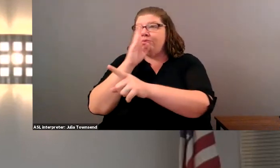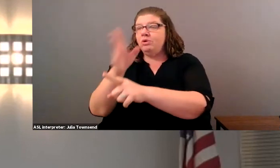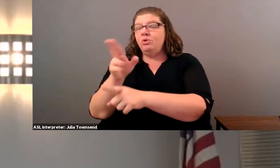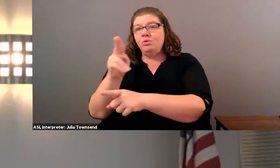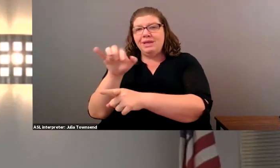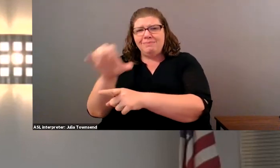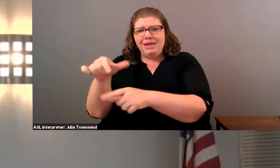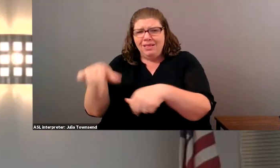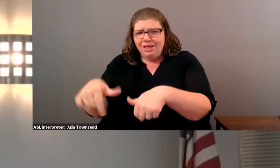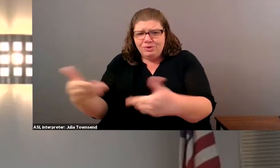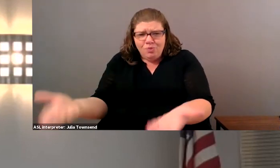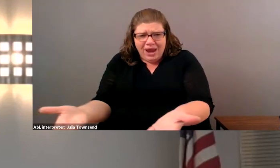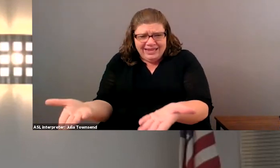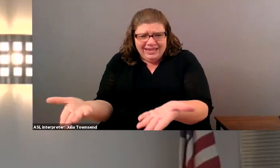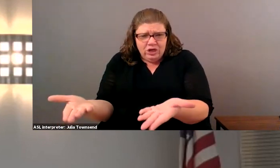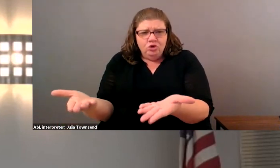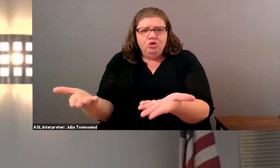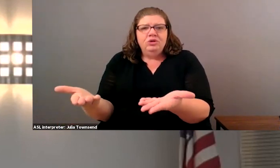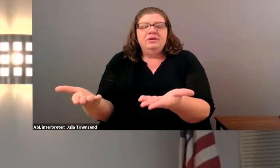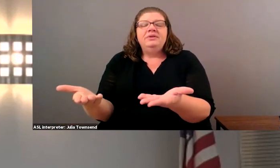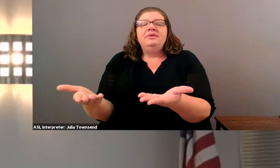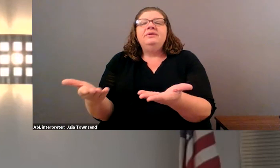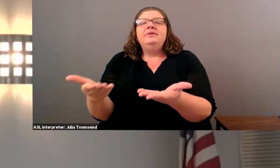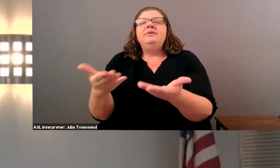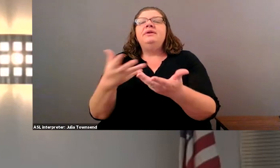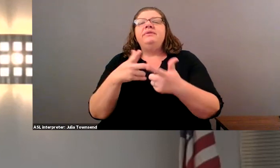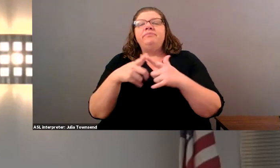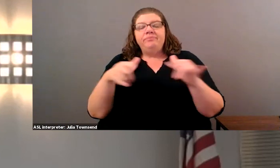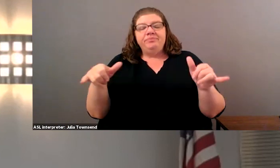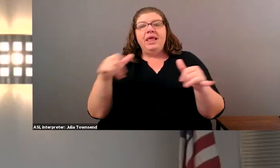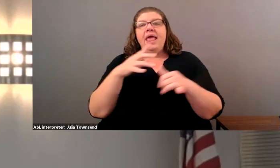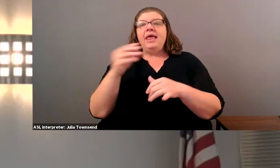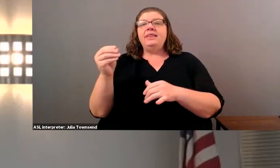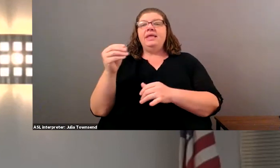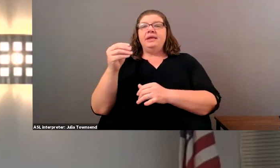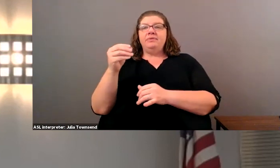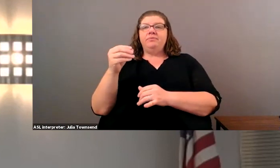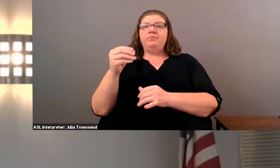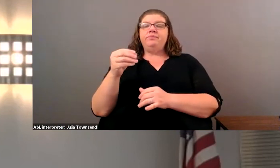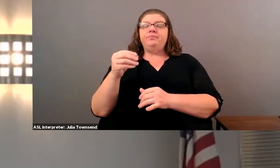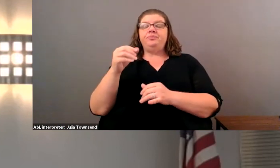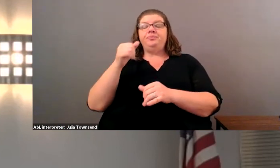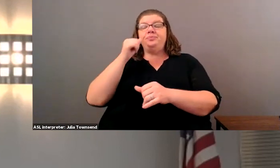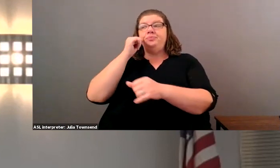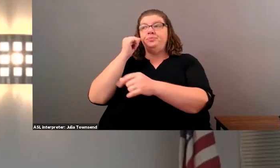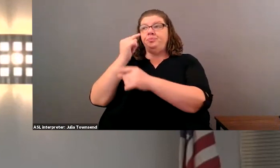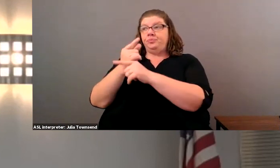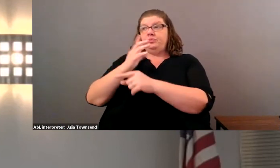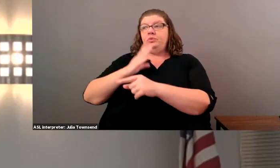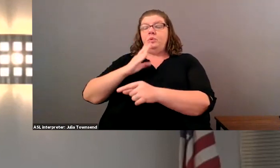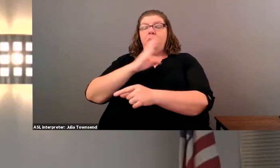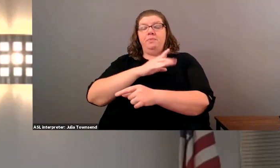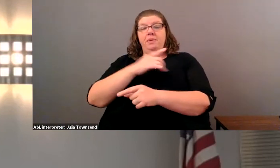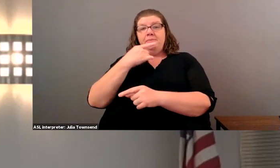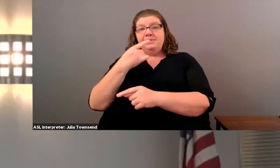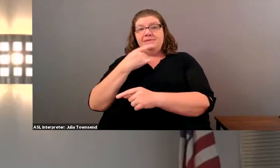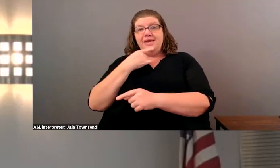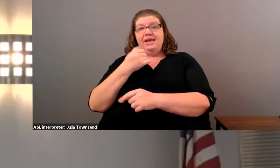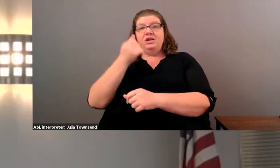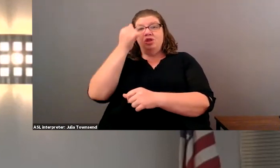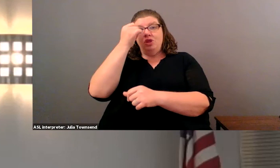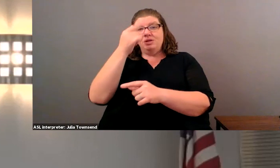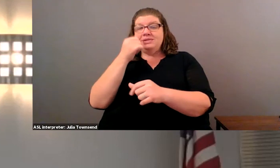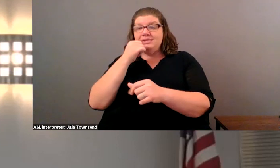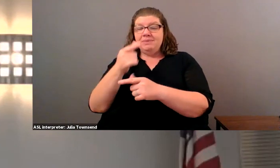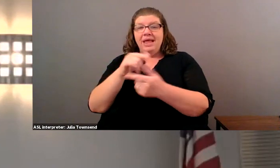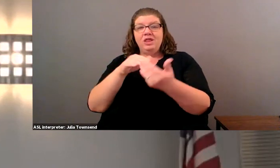here, and stuff. And then like, as my sister board member said, their siblings, their peers, the